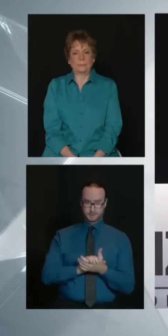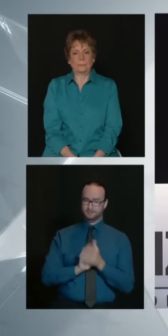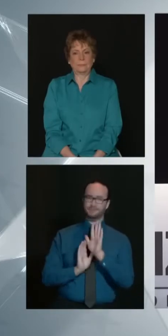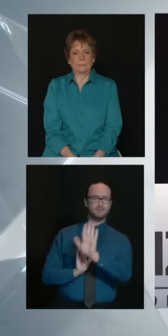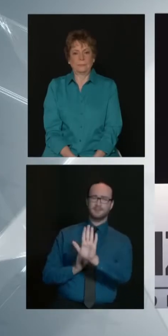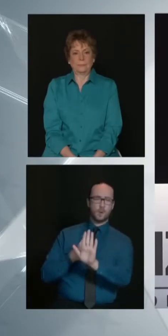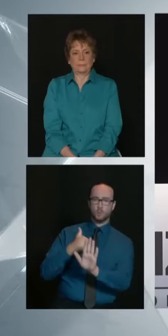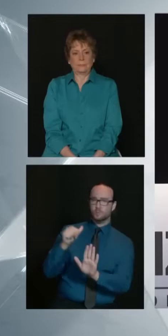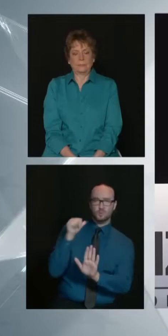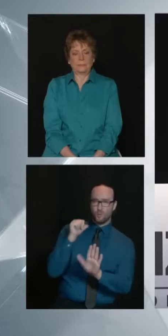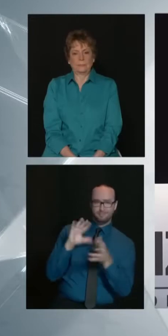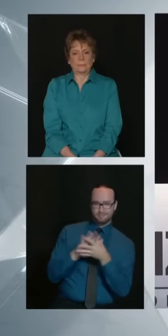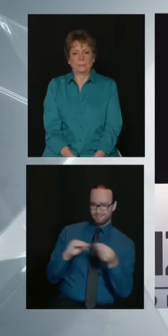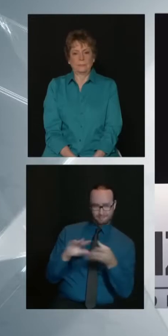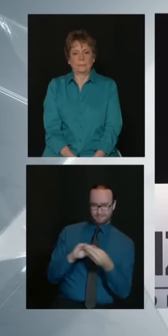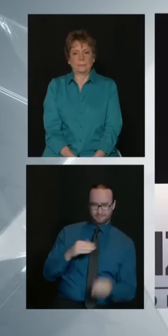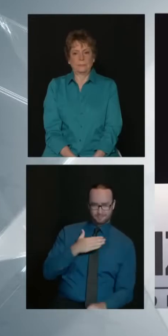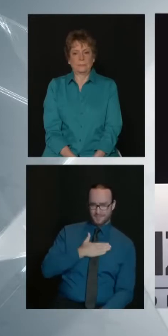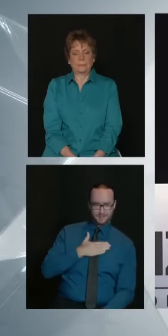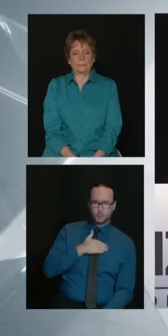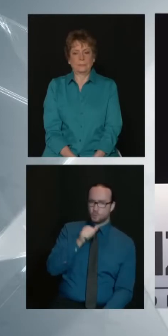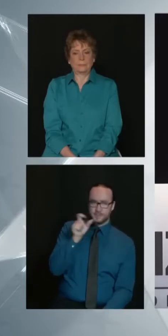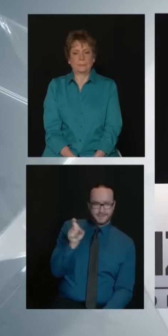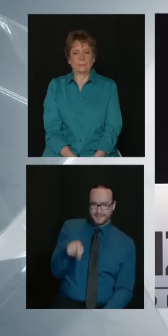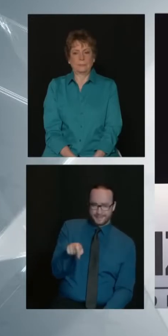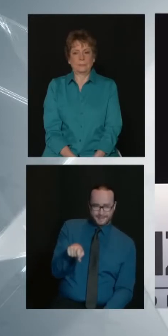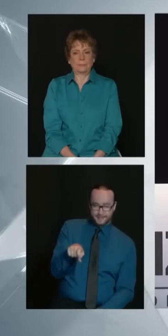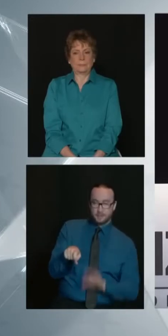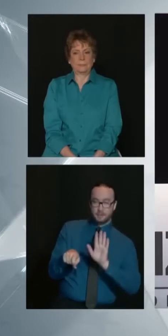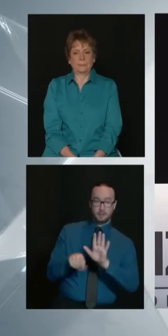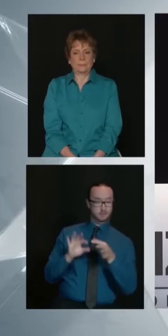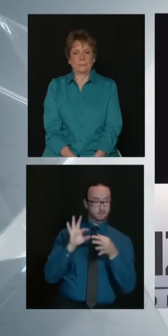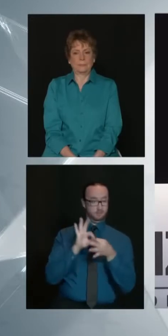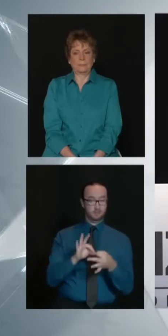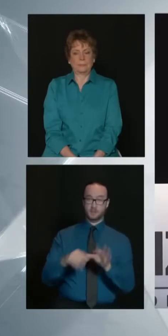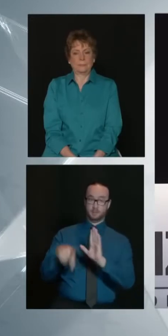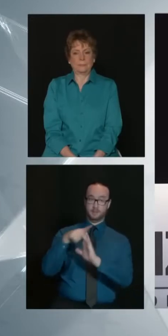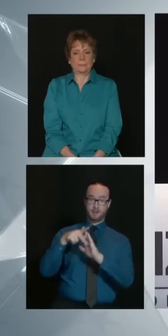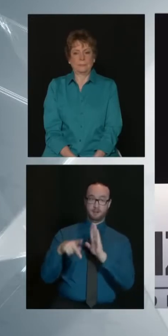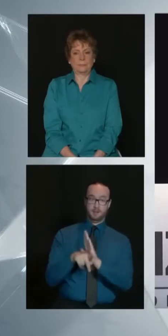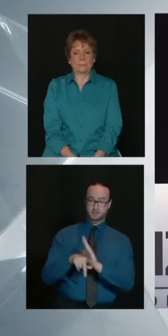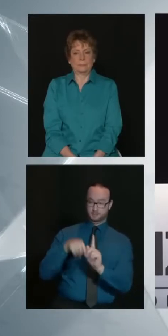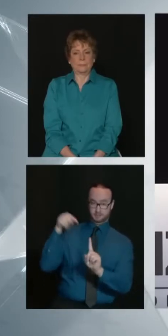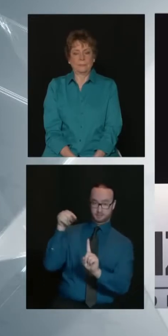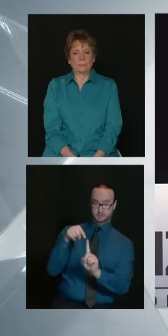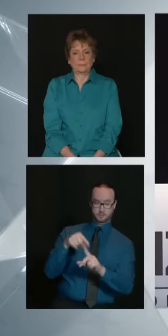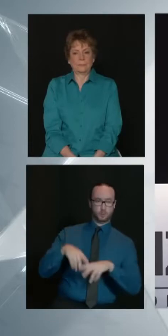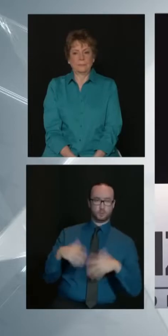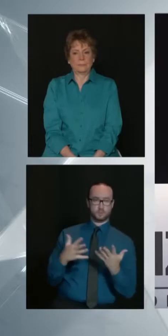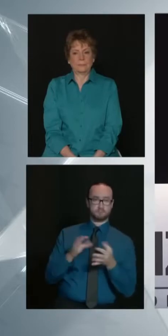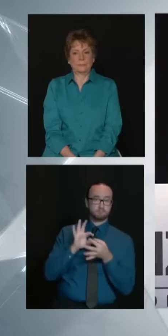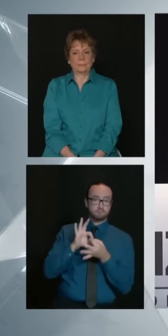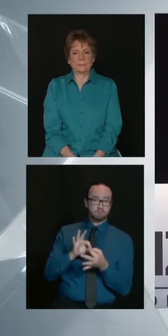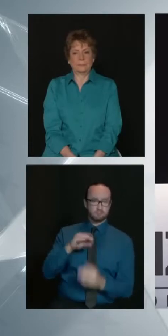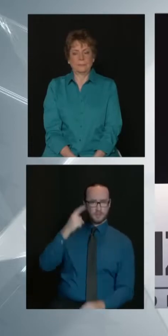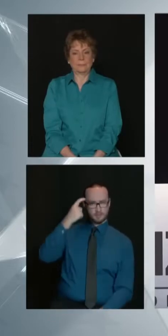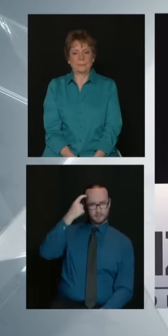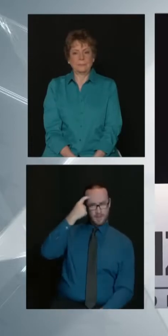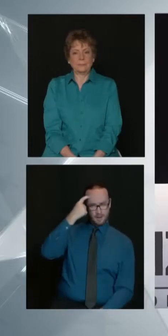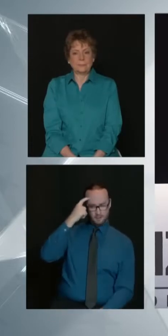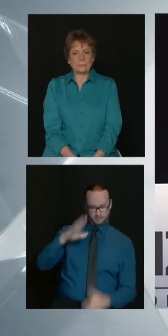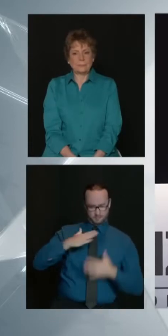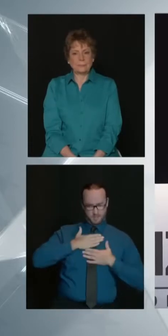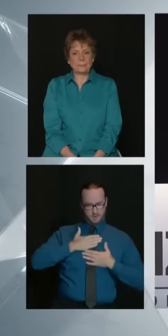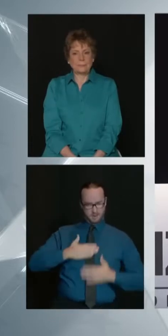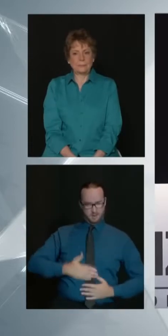We need a policy that recognizes that reasonable minds disagree on this issue. People disagree. There